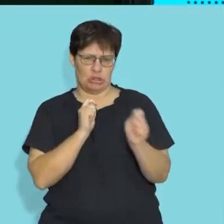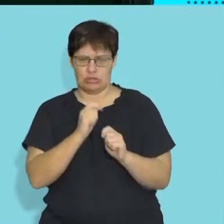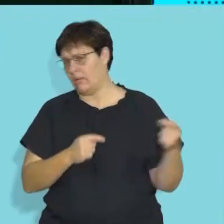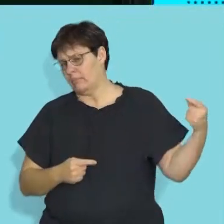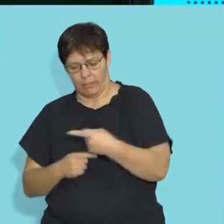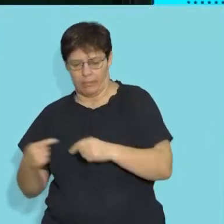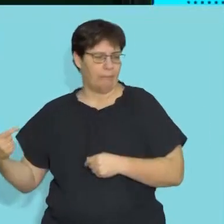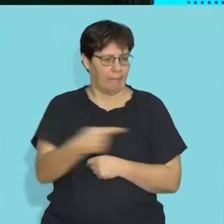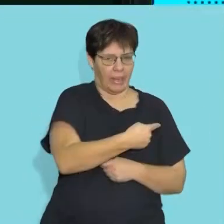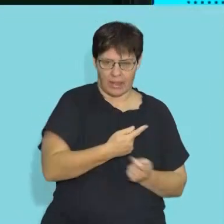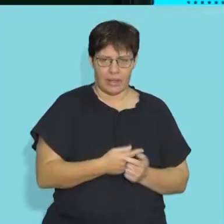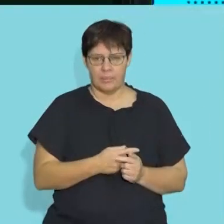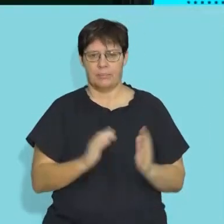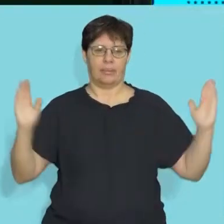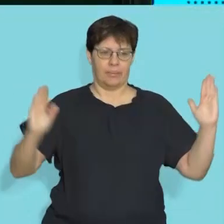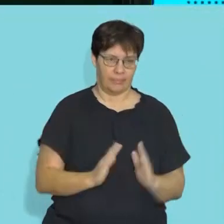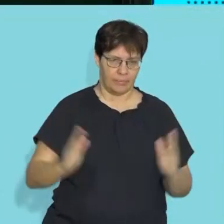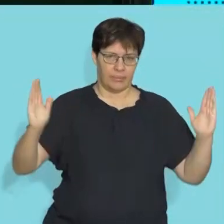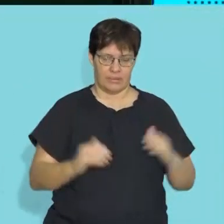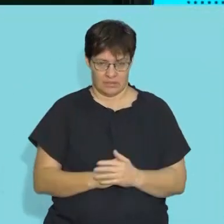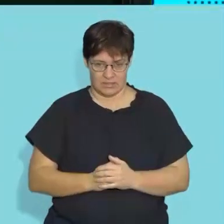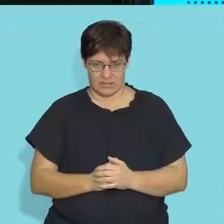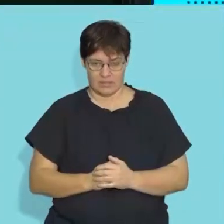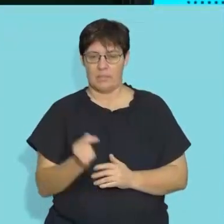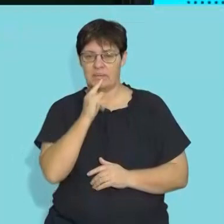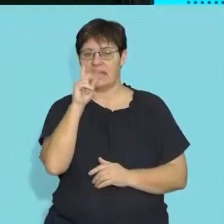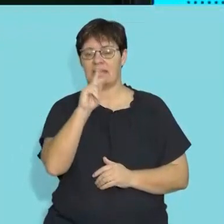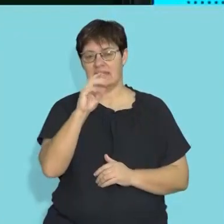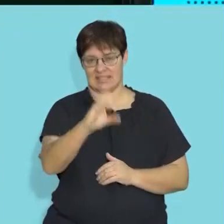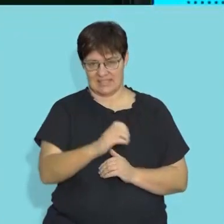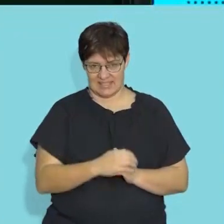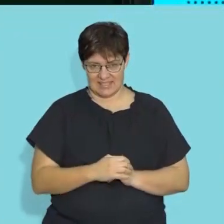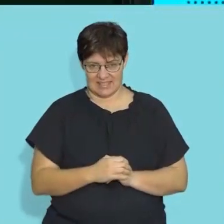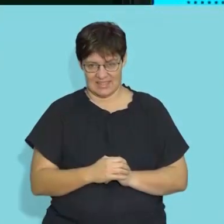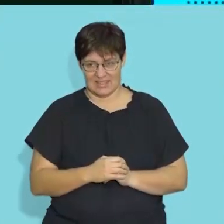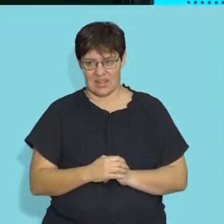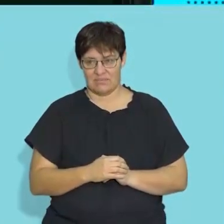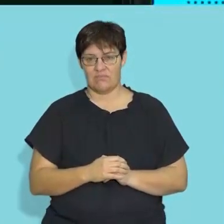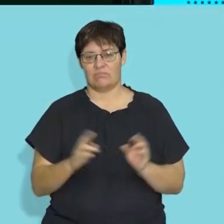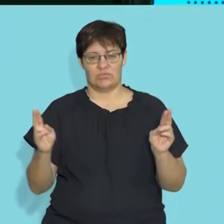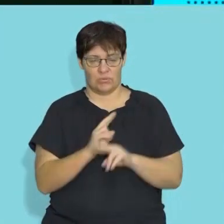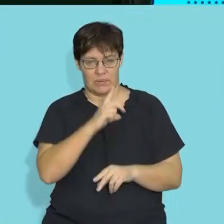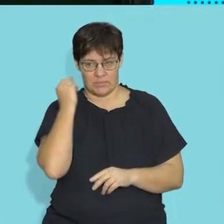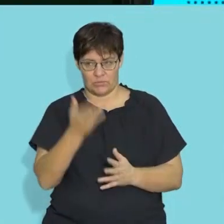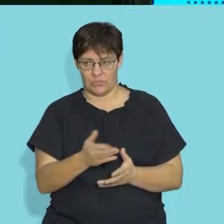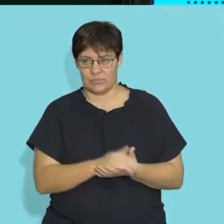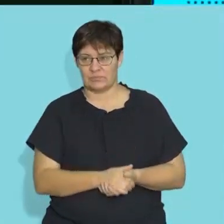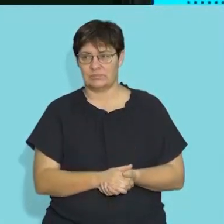change, forward or reverse, becoming bigger or smaller. We call it Kc if we use the short